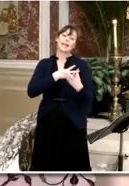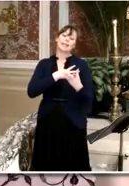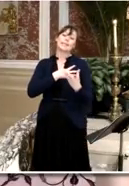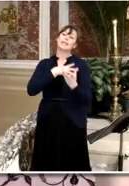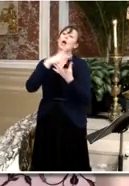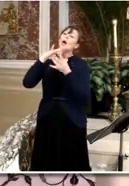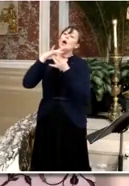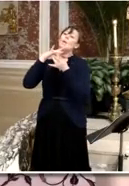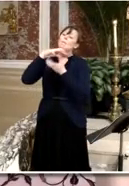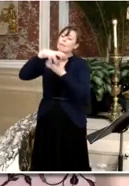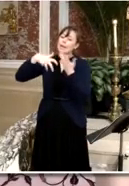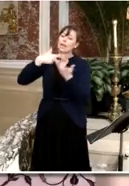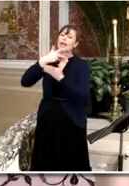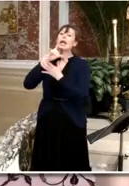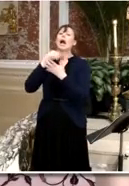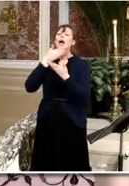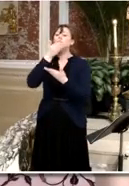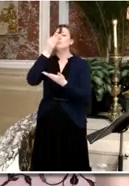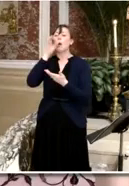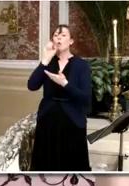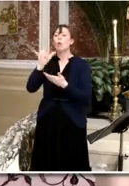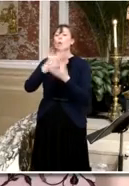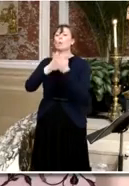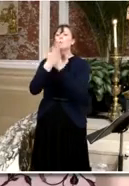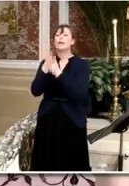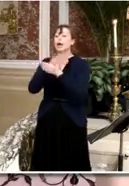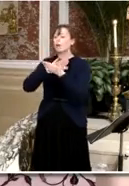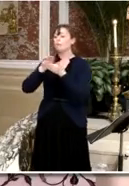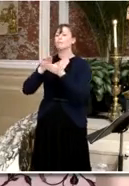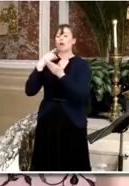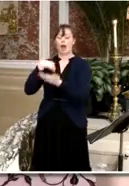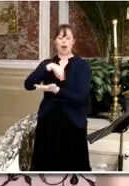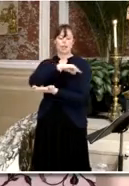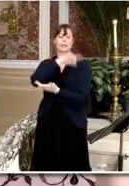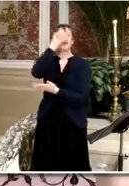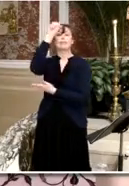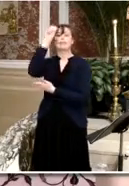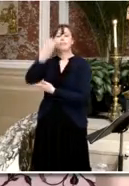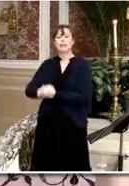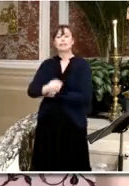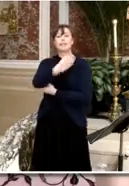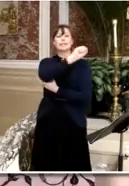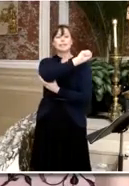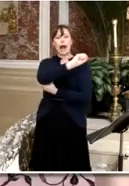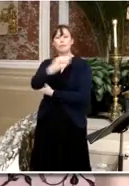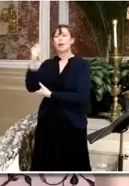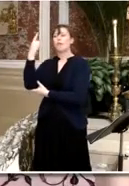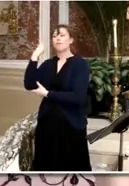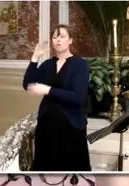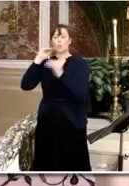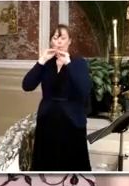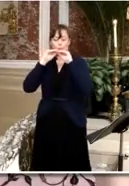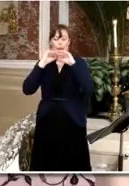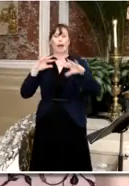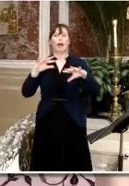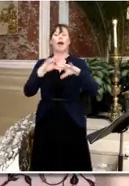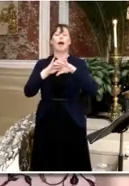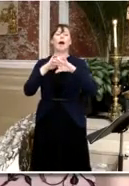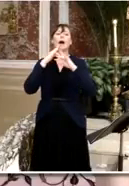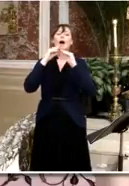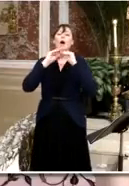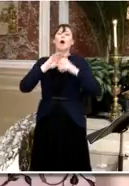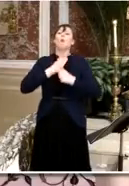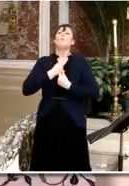oil may become for us a sacrament of your blessing. Pour out